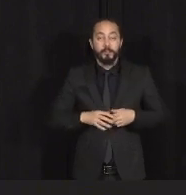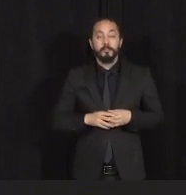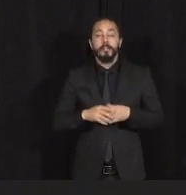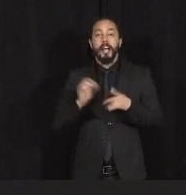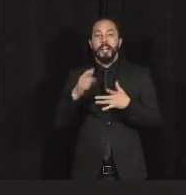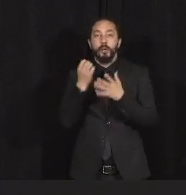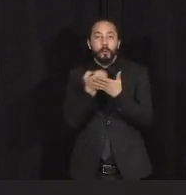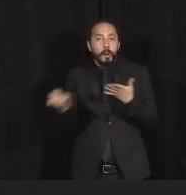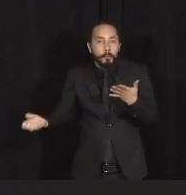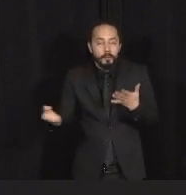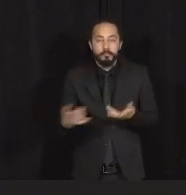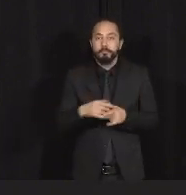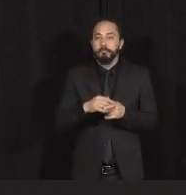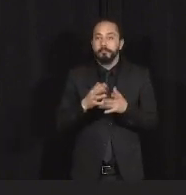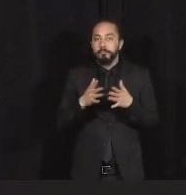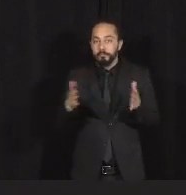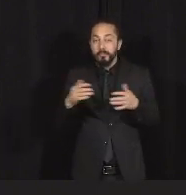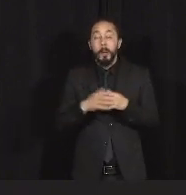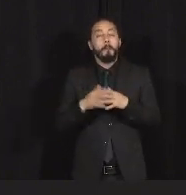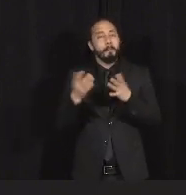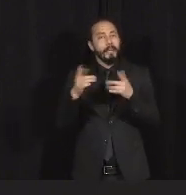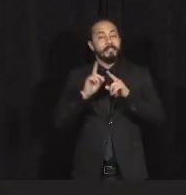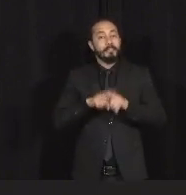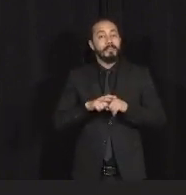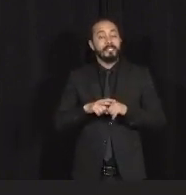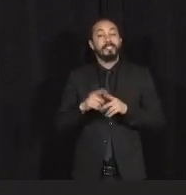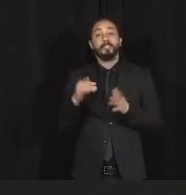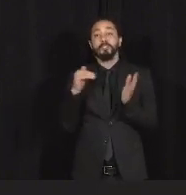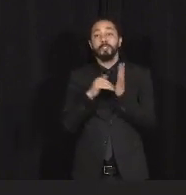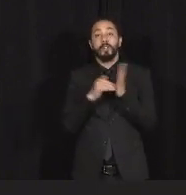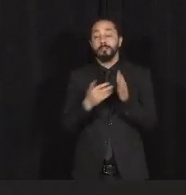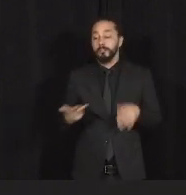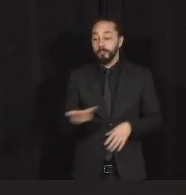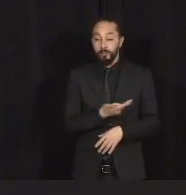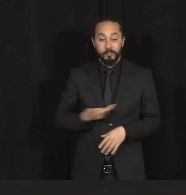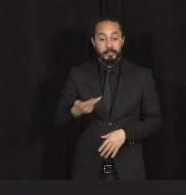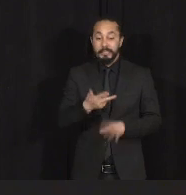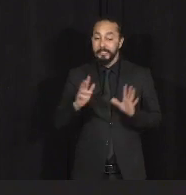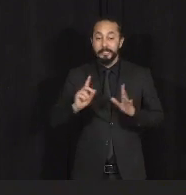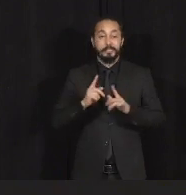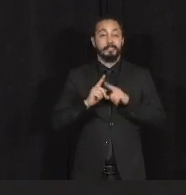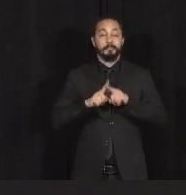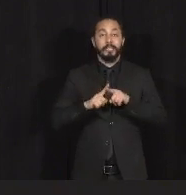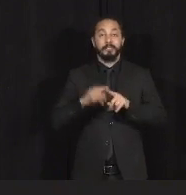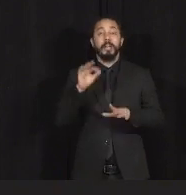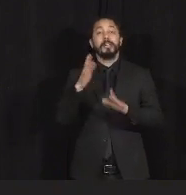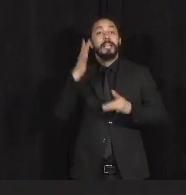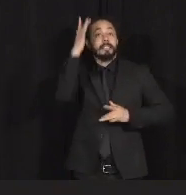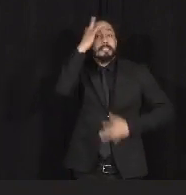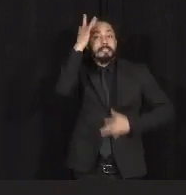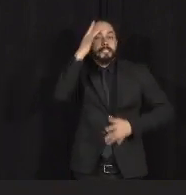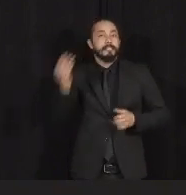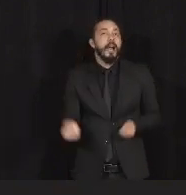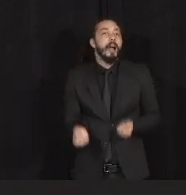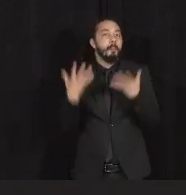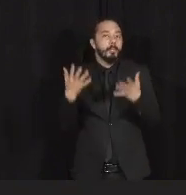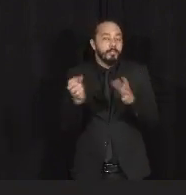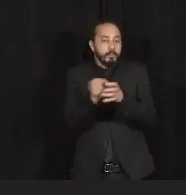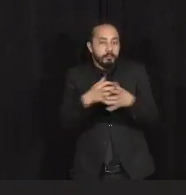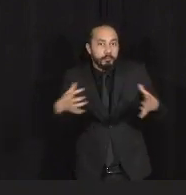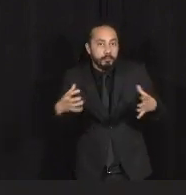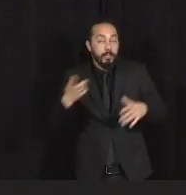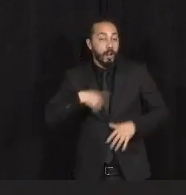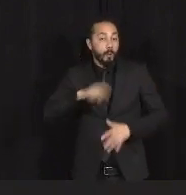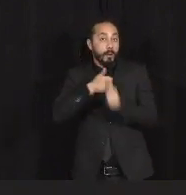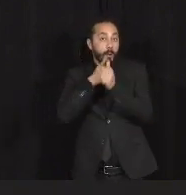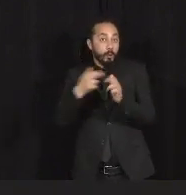down to what is the rate of disease in our province? Are we following the social distancing rules? And are we doing everything we can to contribute to